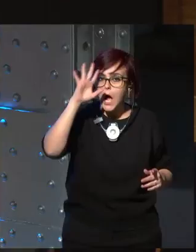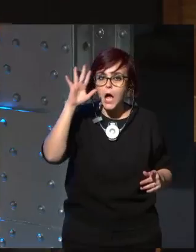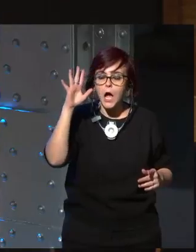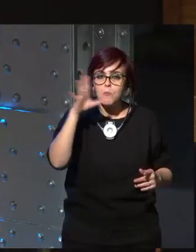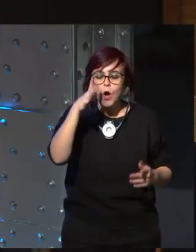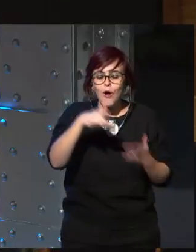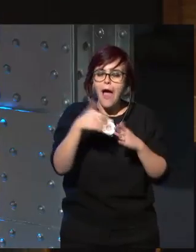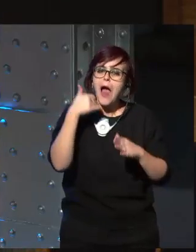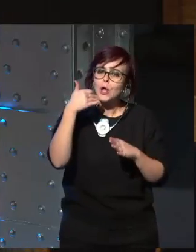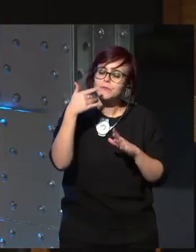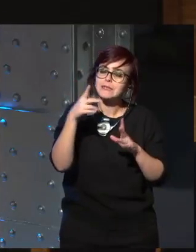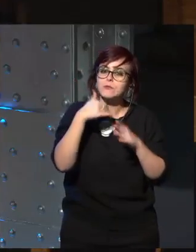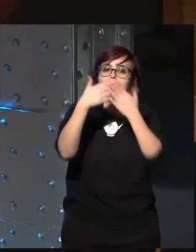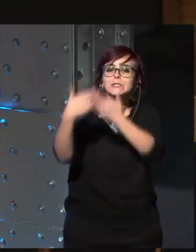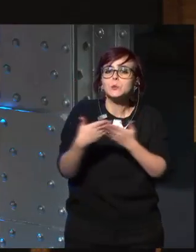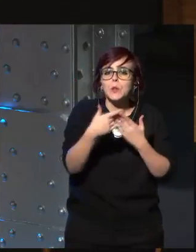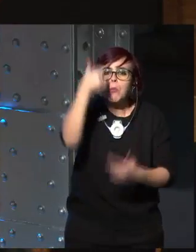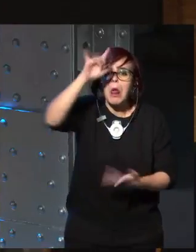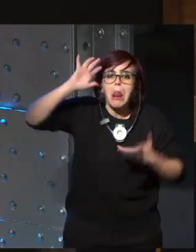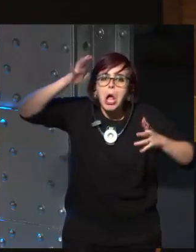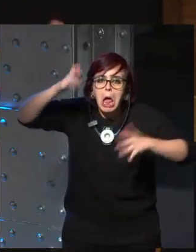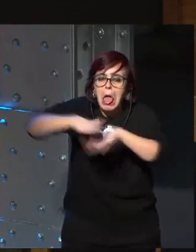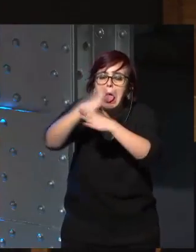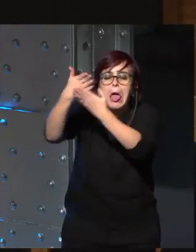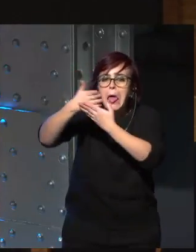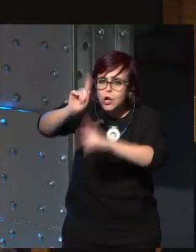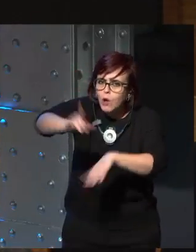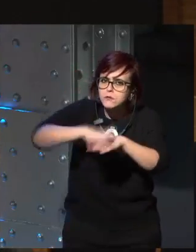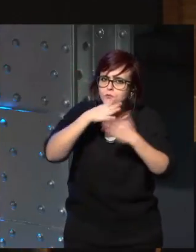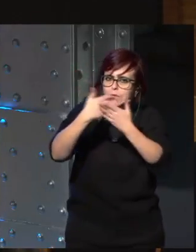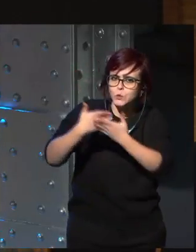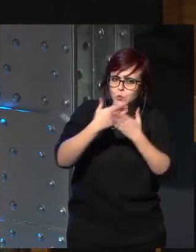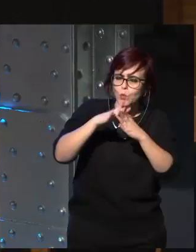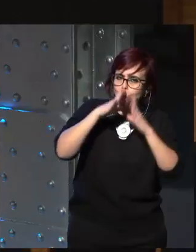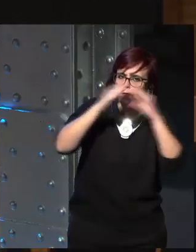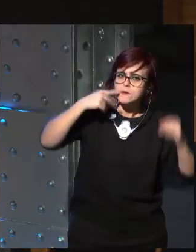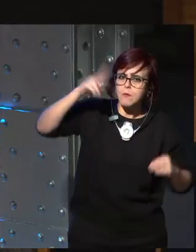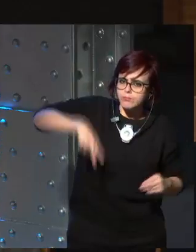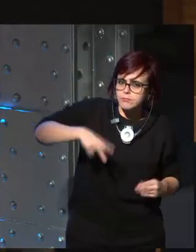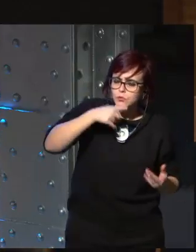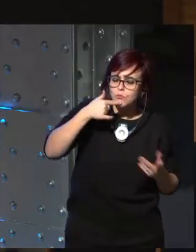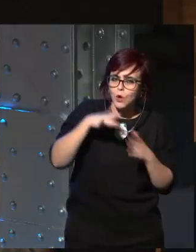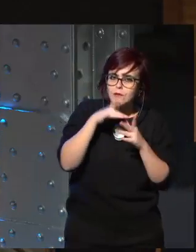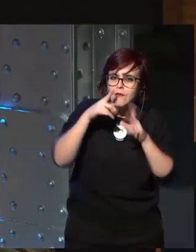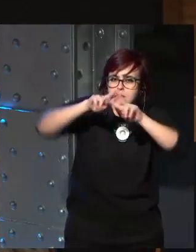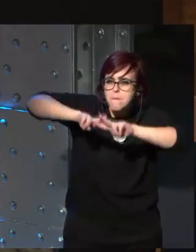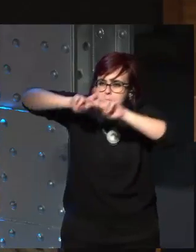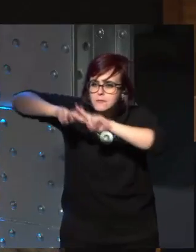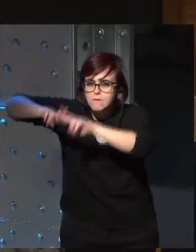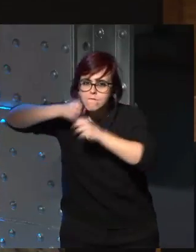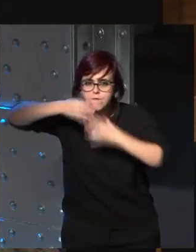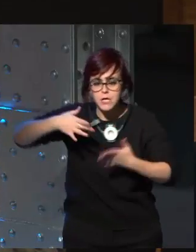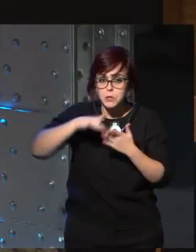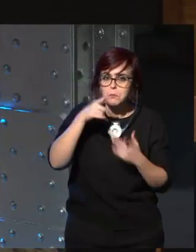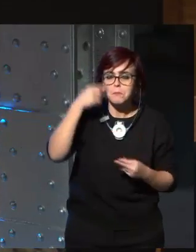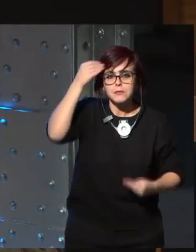terms. It was very striking because of all the things behind the scenes. It was not just a nerd in an isolated fashion. It was a widely